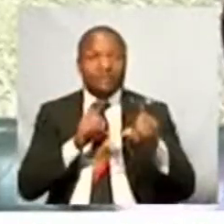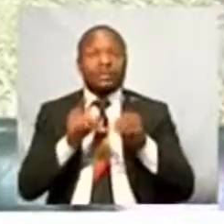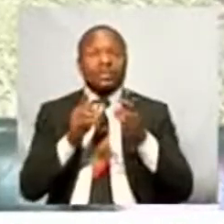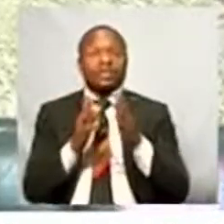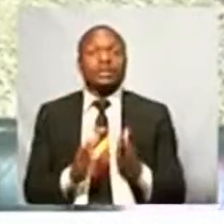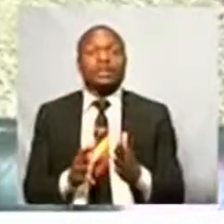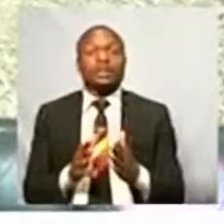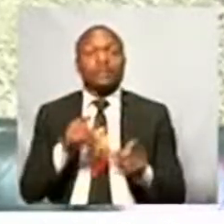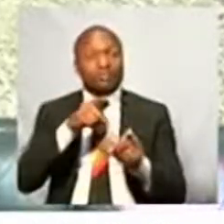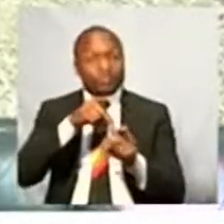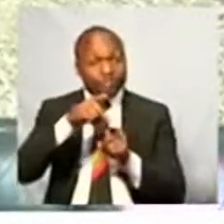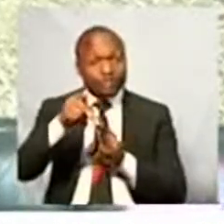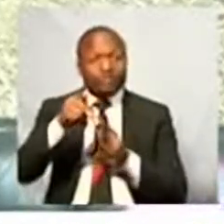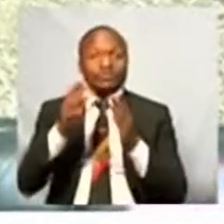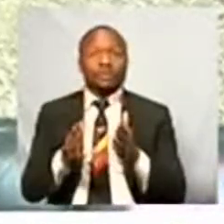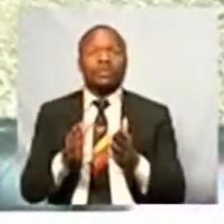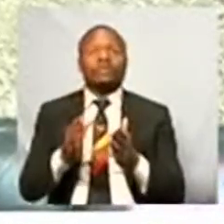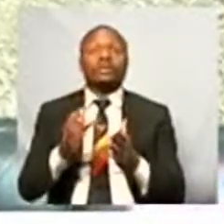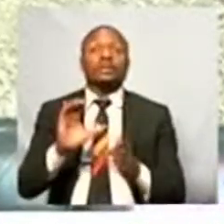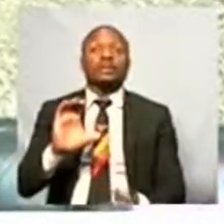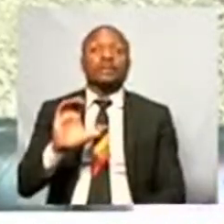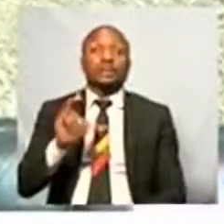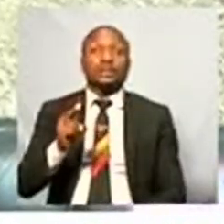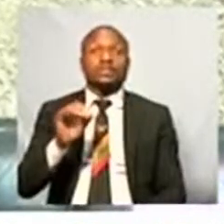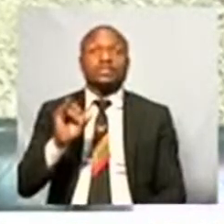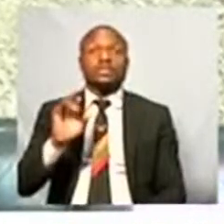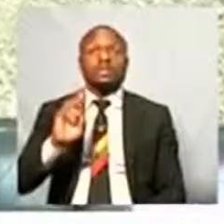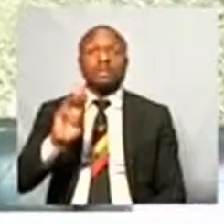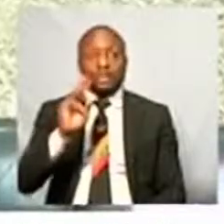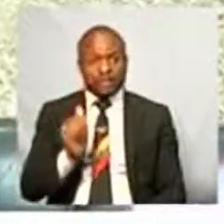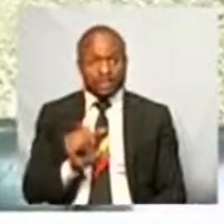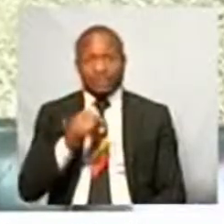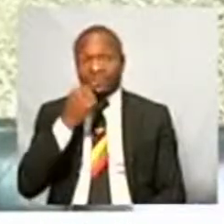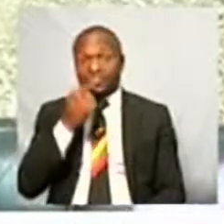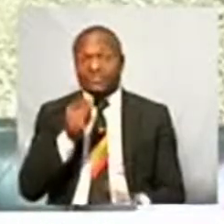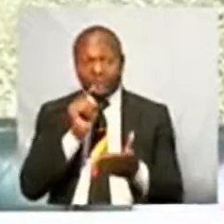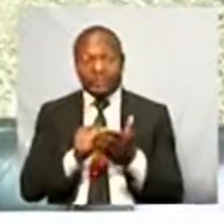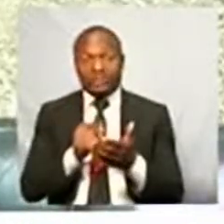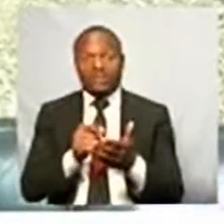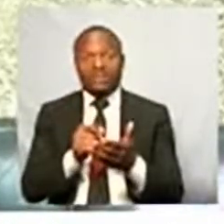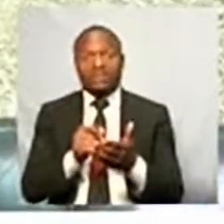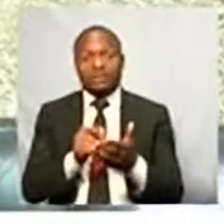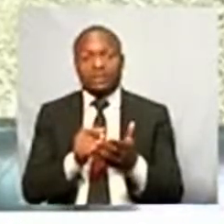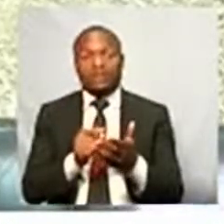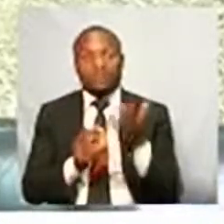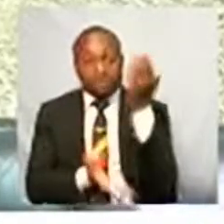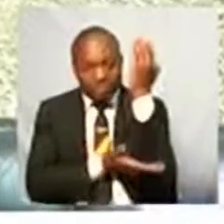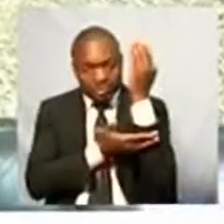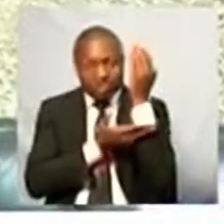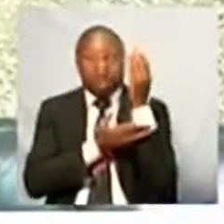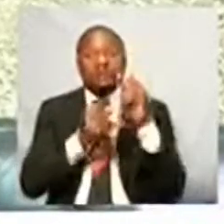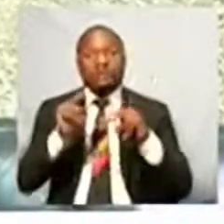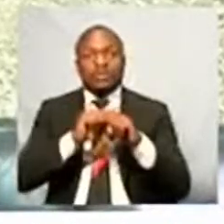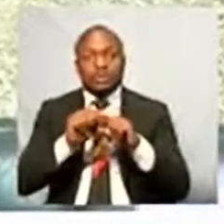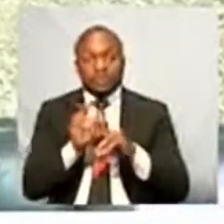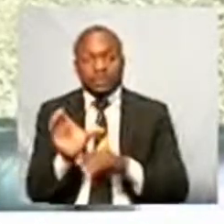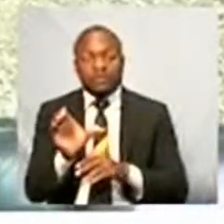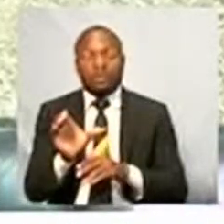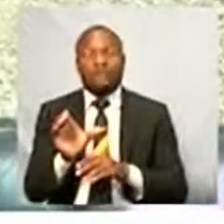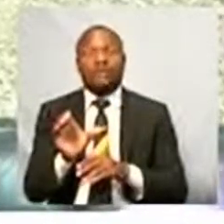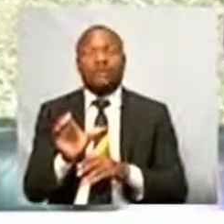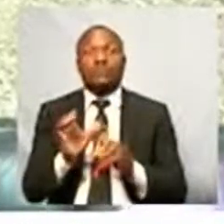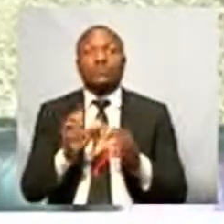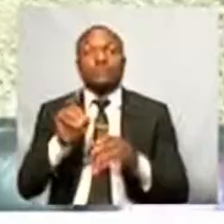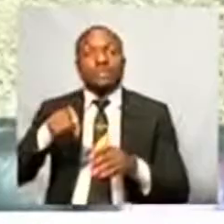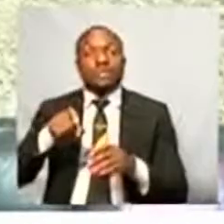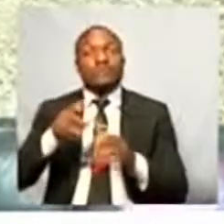Railways, Professor Clive Chirwa, who was saying that to modernize the railway sector in this country, we need more than $1